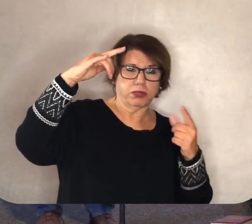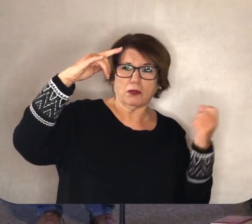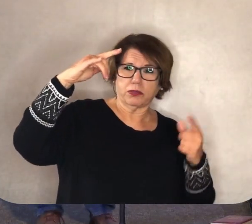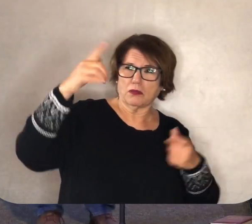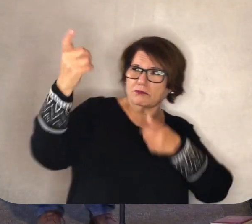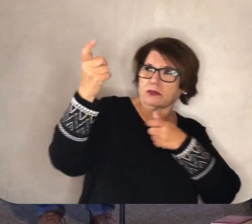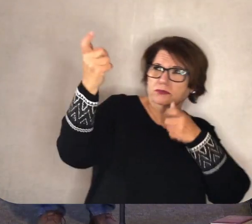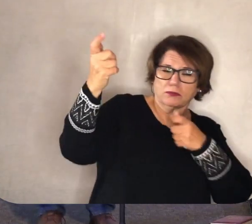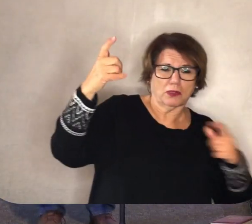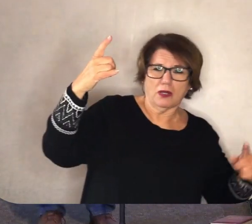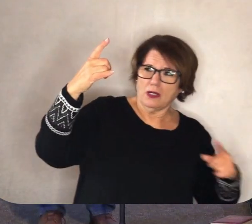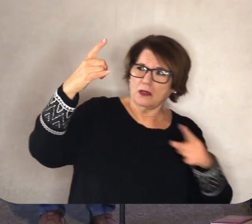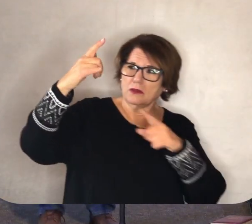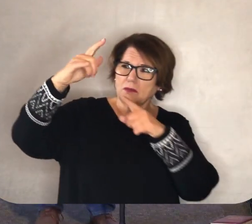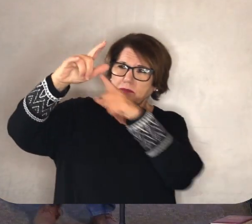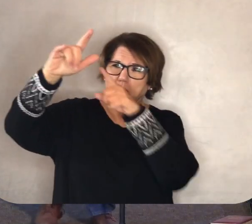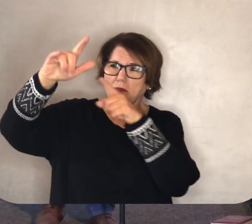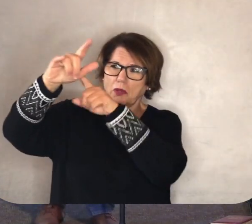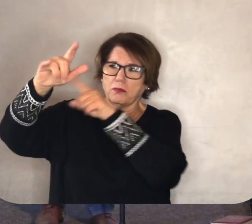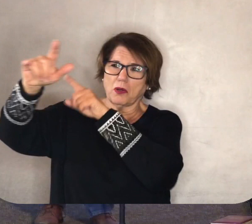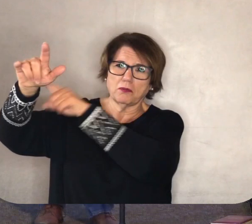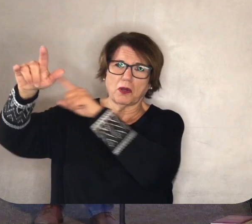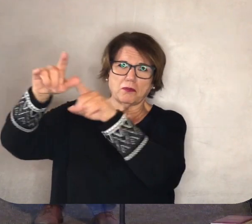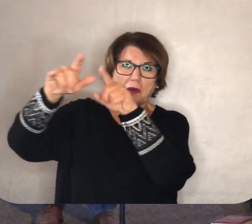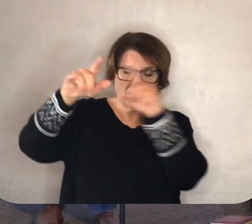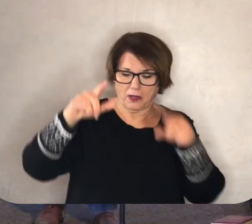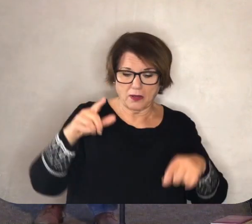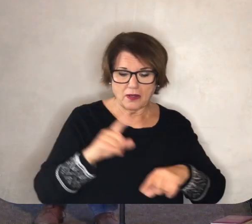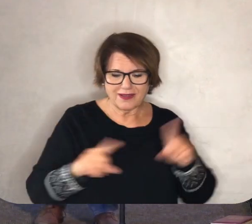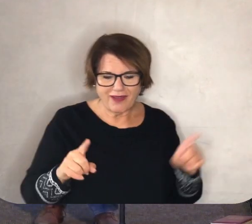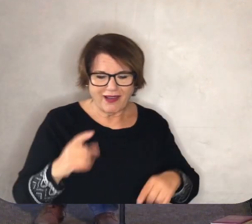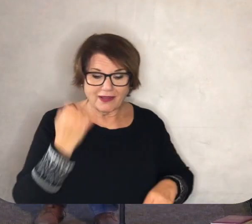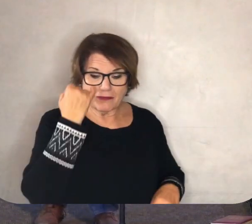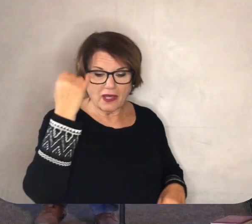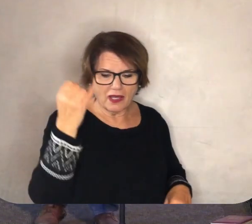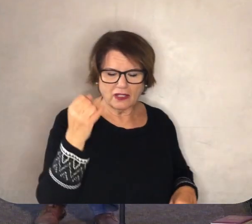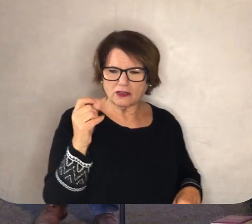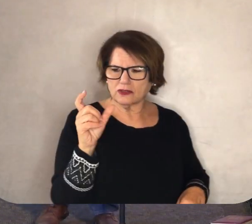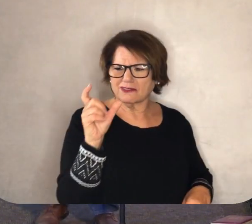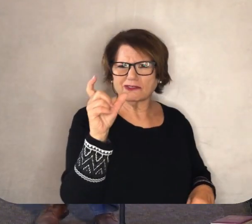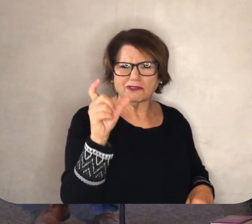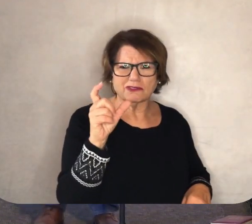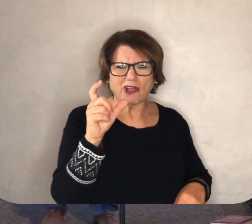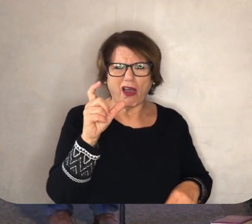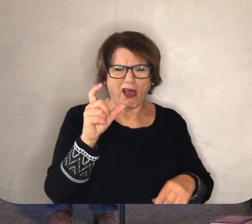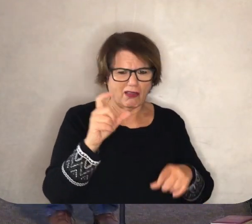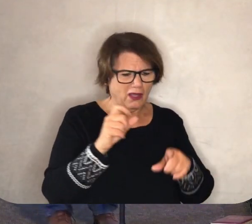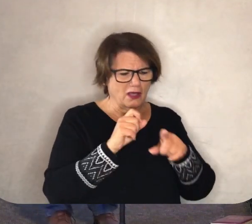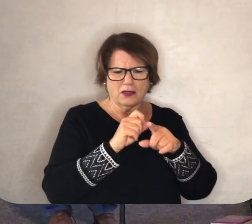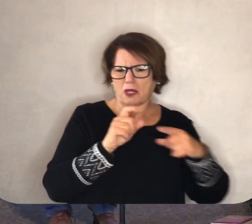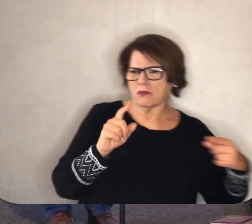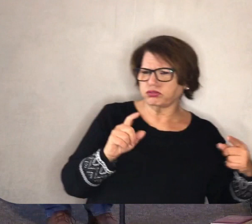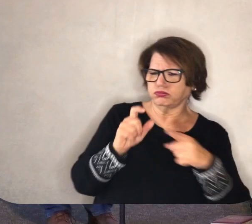as I reflected on the miracle of a 20-millimeter explosive shell piercing the fuel tank without cutting off